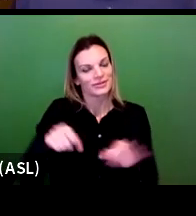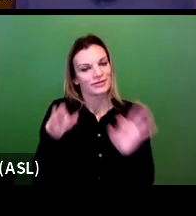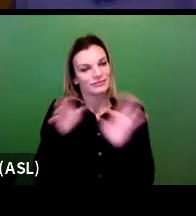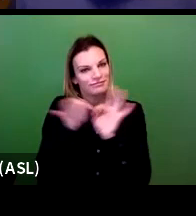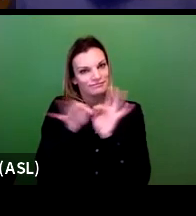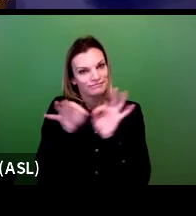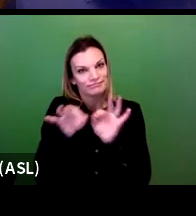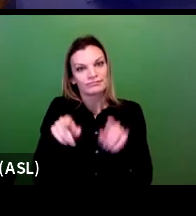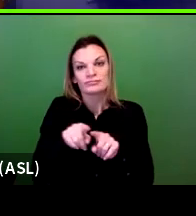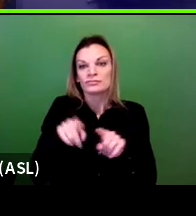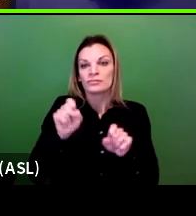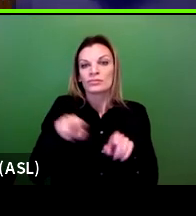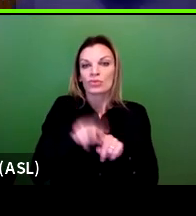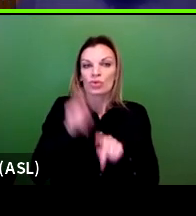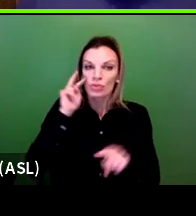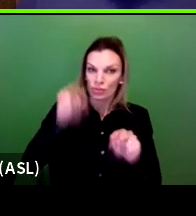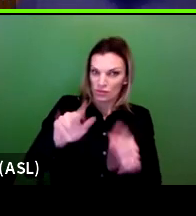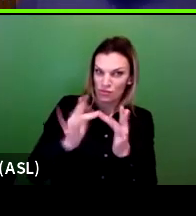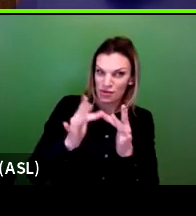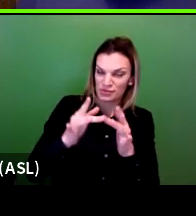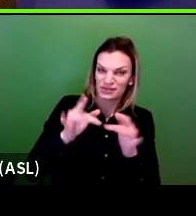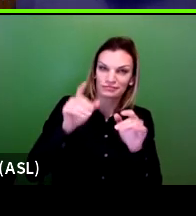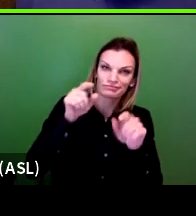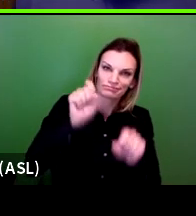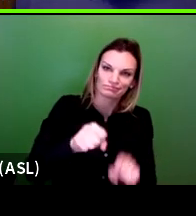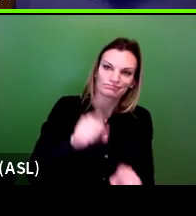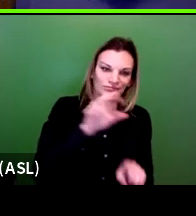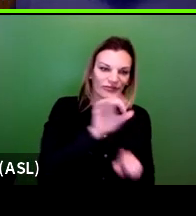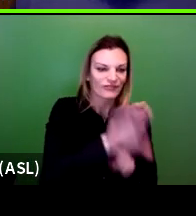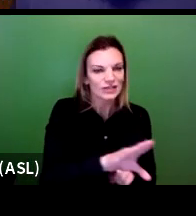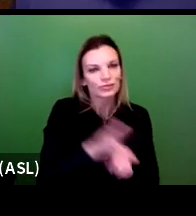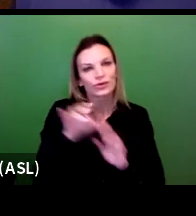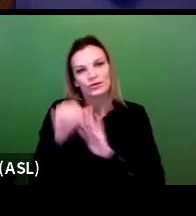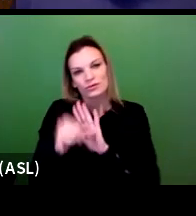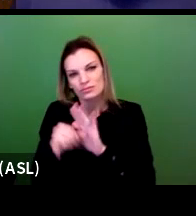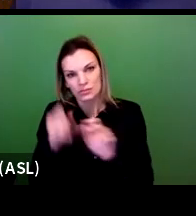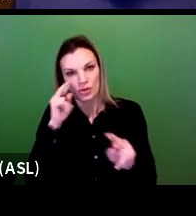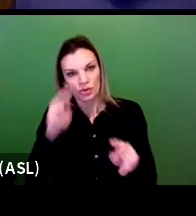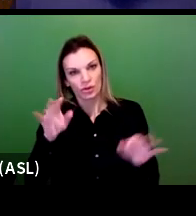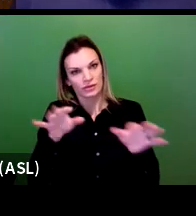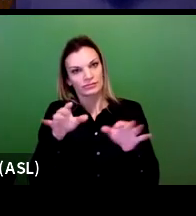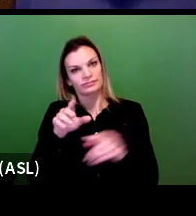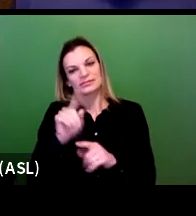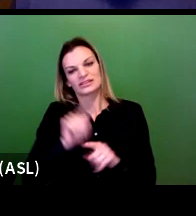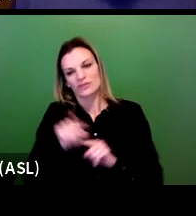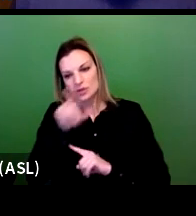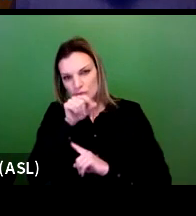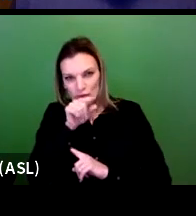on Redistricting Michigan social media pages on Facebook and Twitter